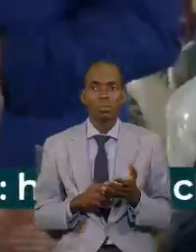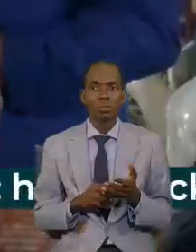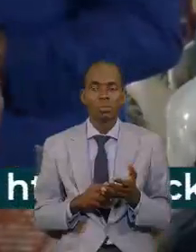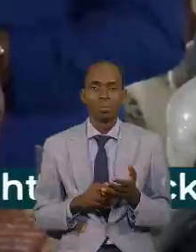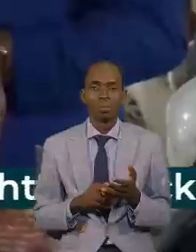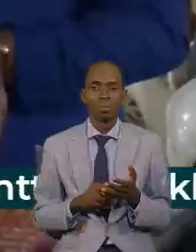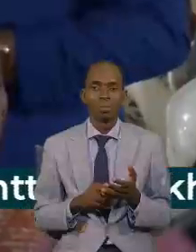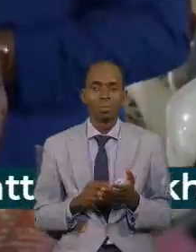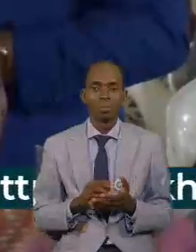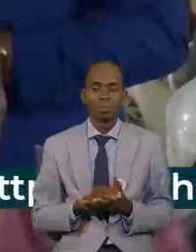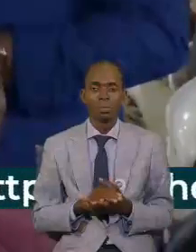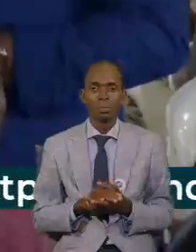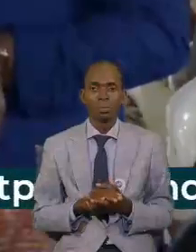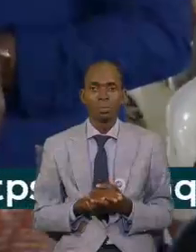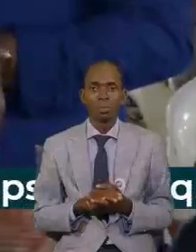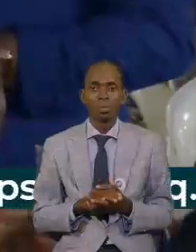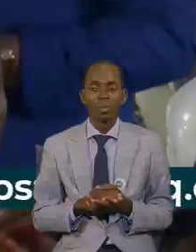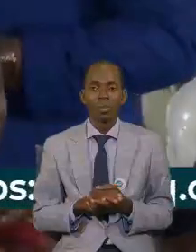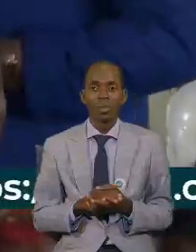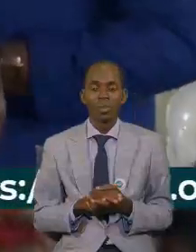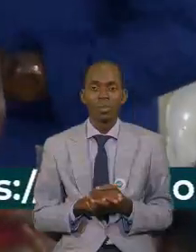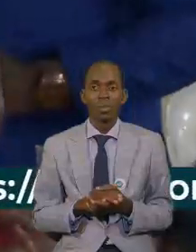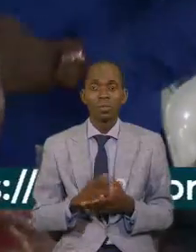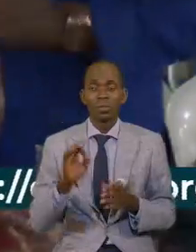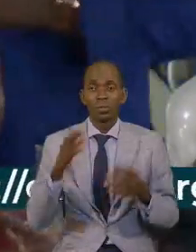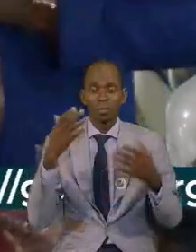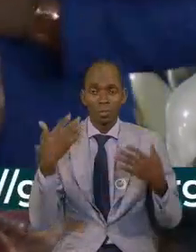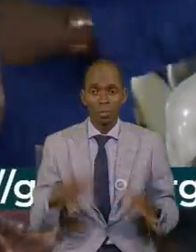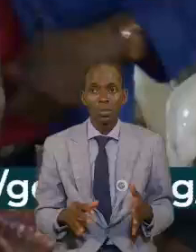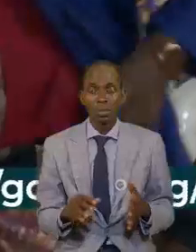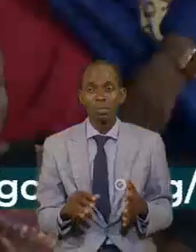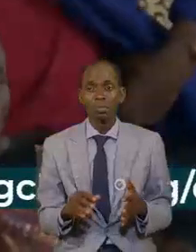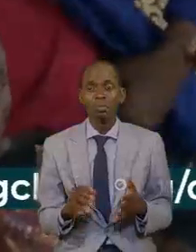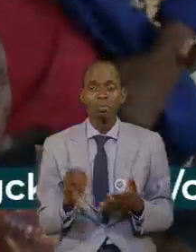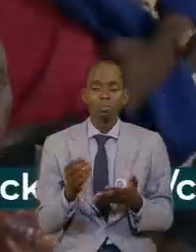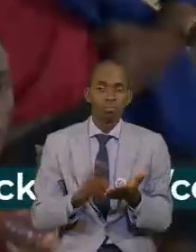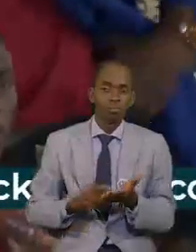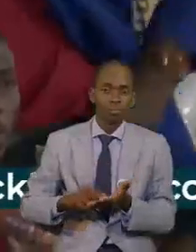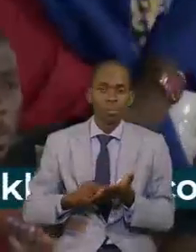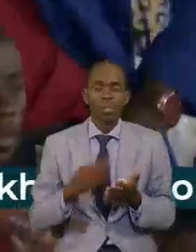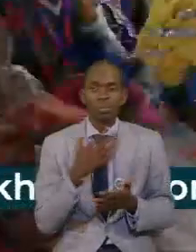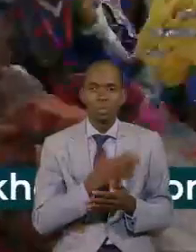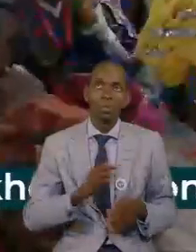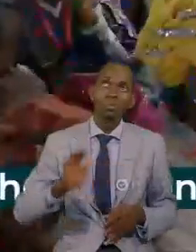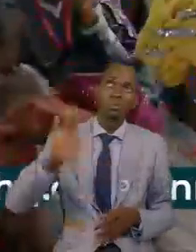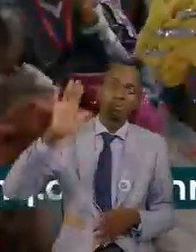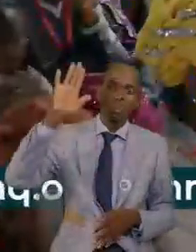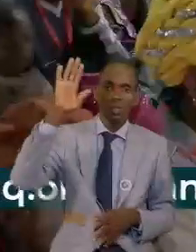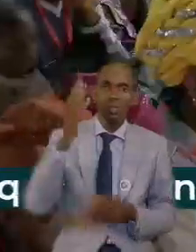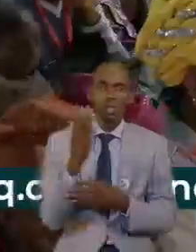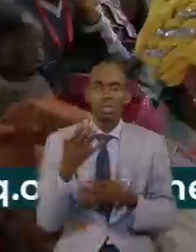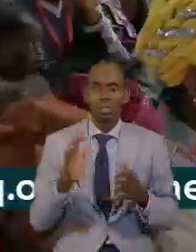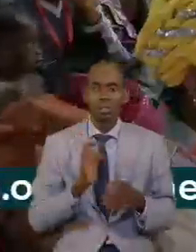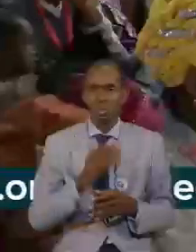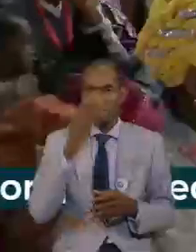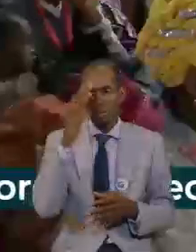que vous tenez. Please, can you do that by lifting up the flags you have? La même chose au centre. The